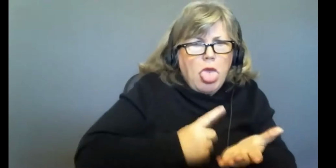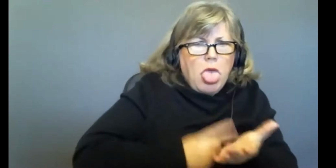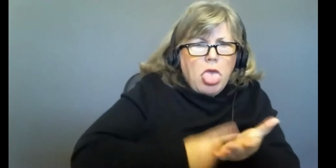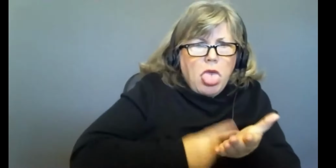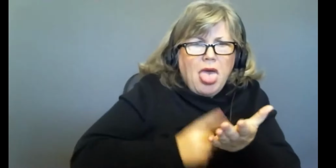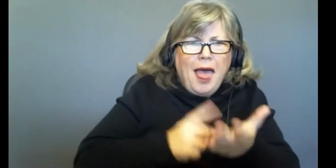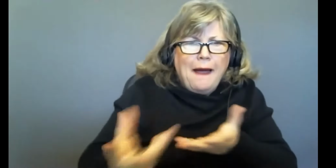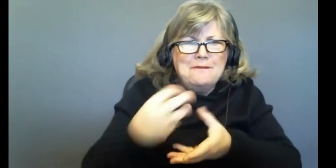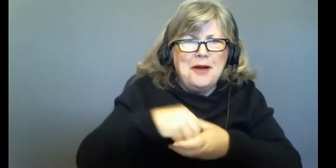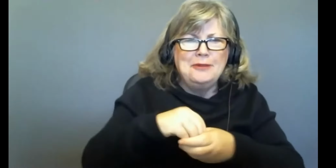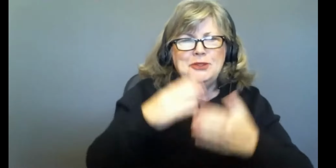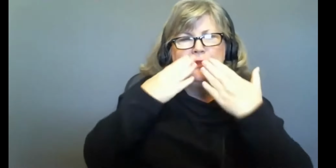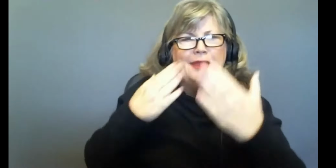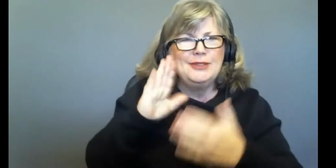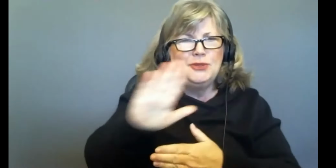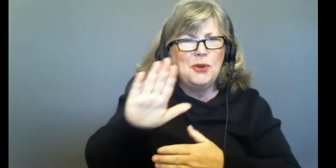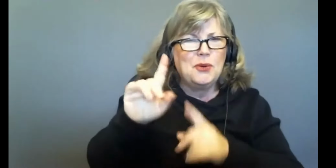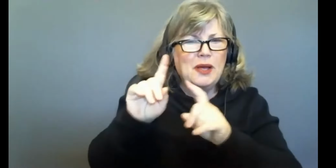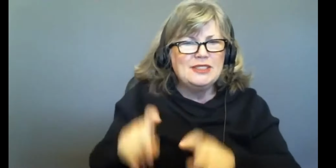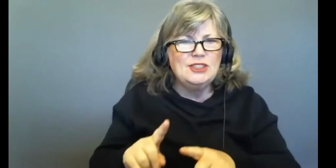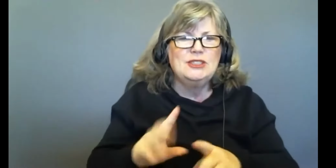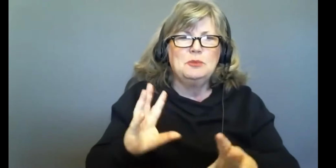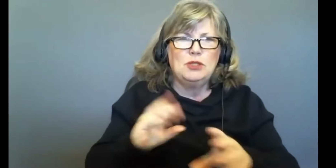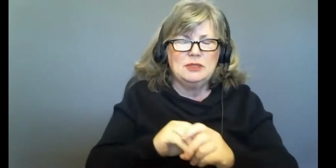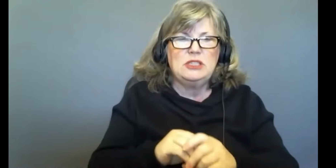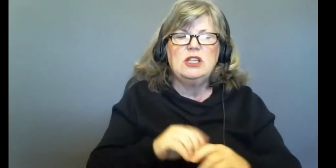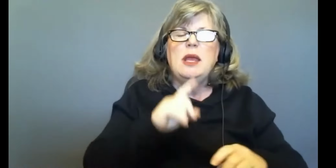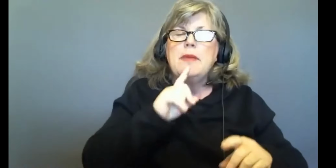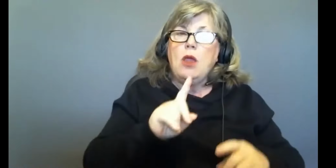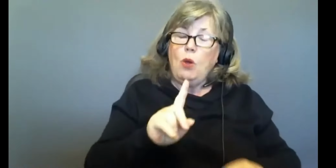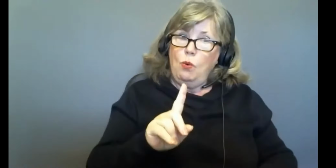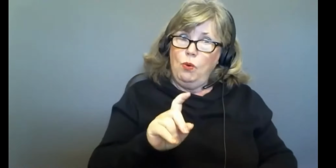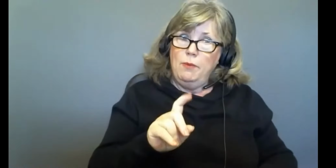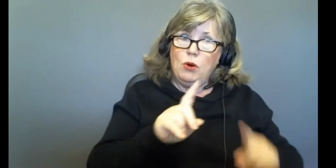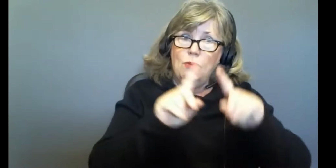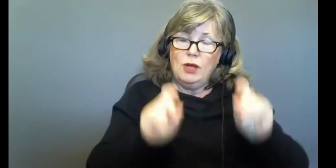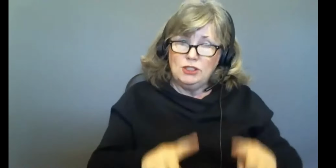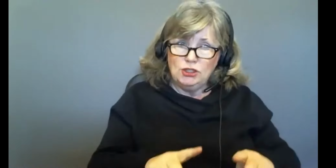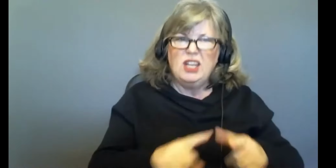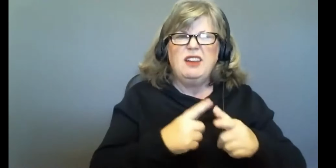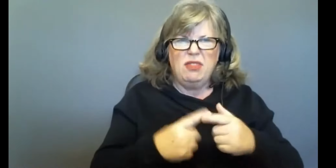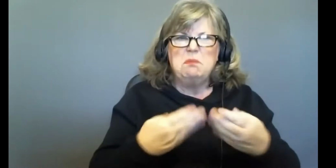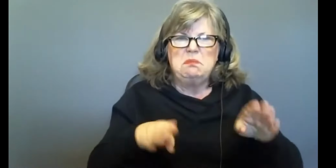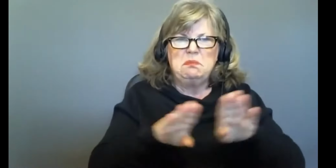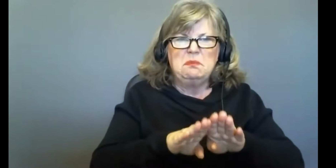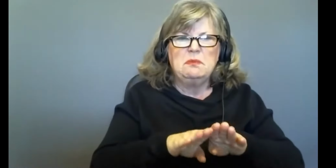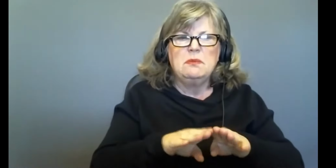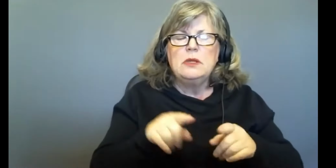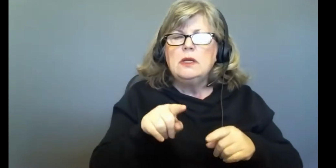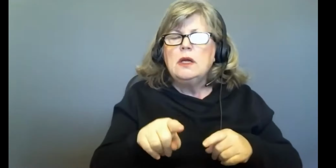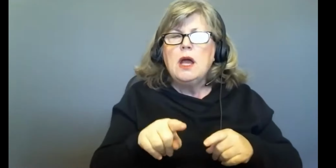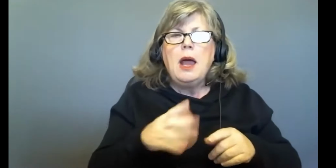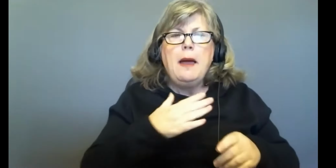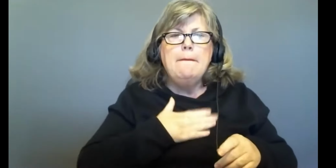and your participation. I'll have one more question before we call it for today. Lorna is asking, how might current